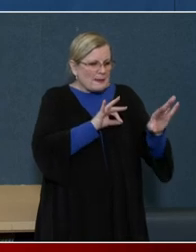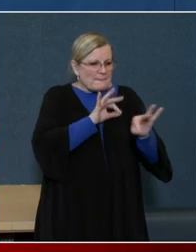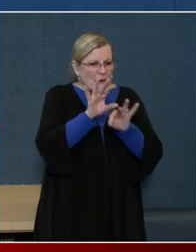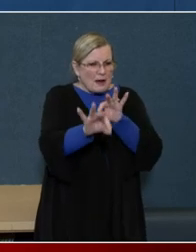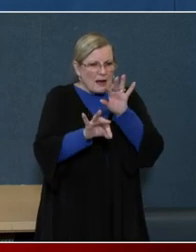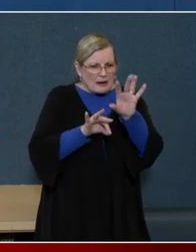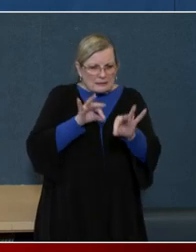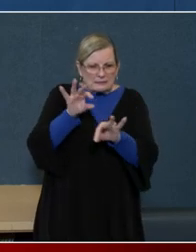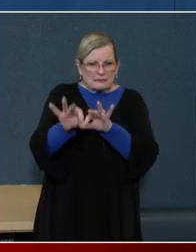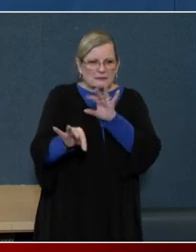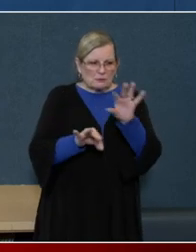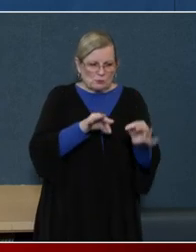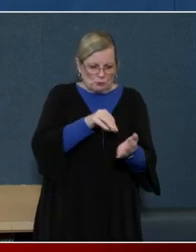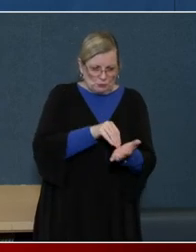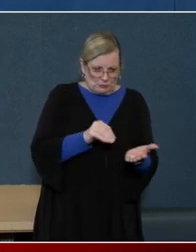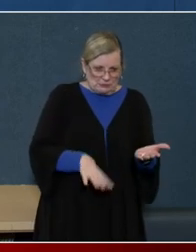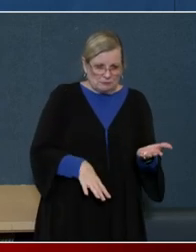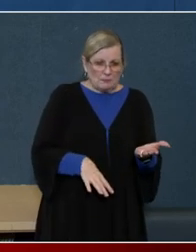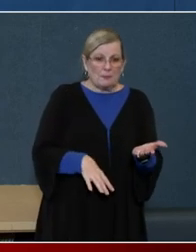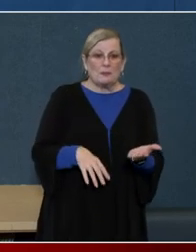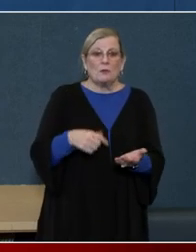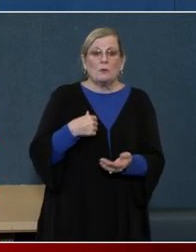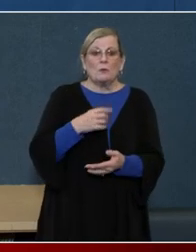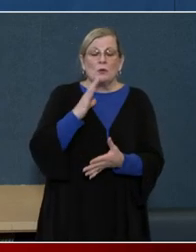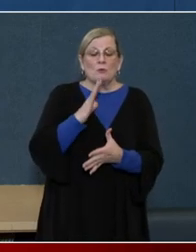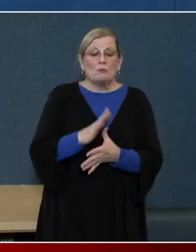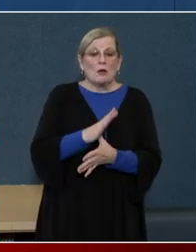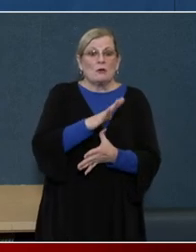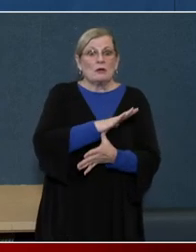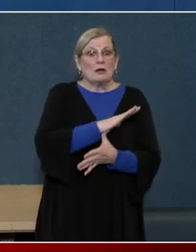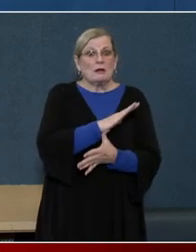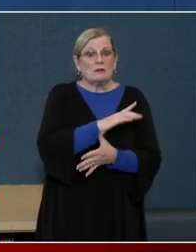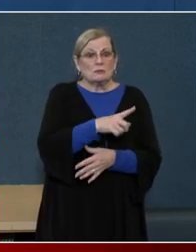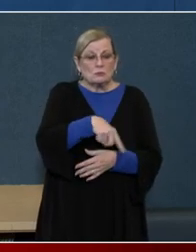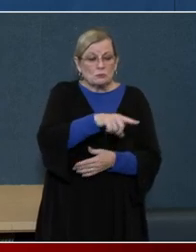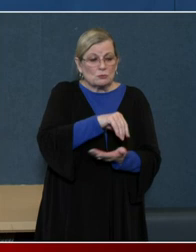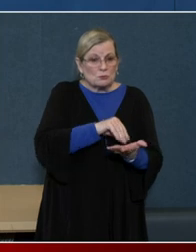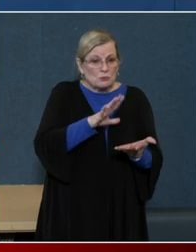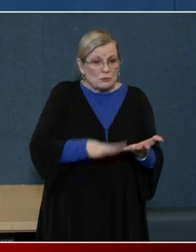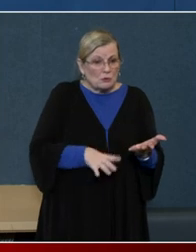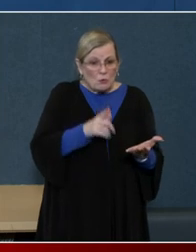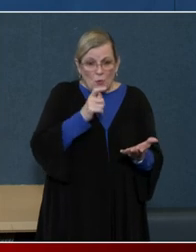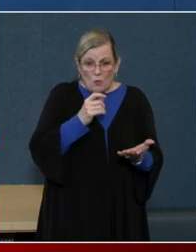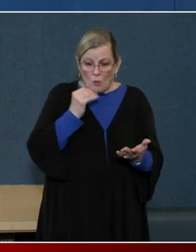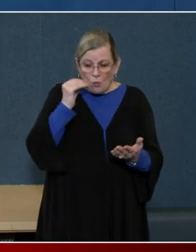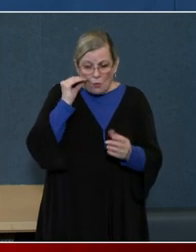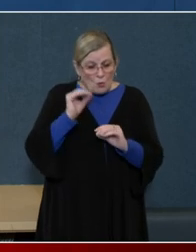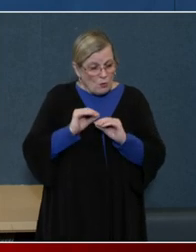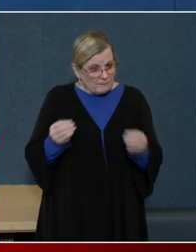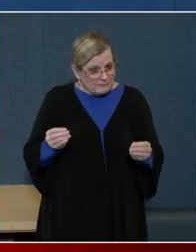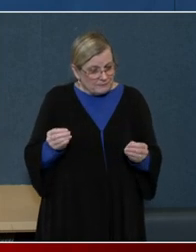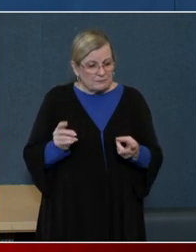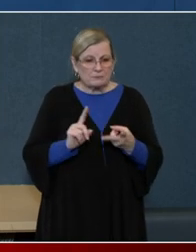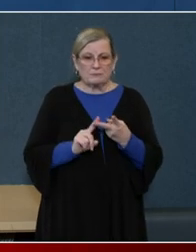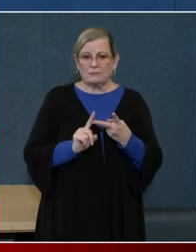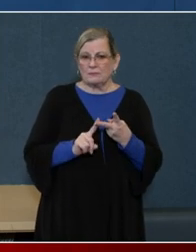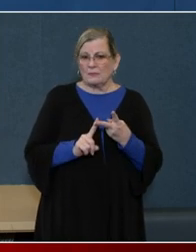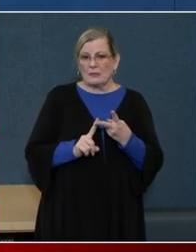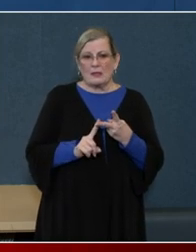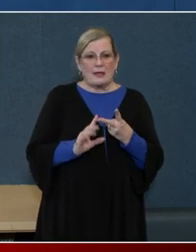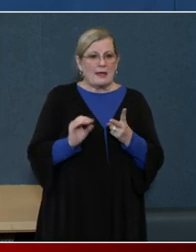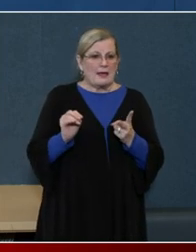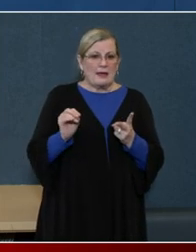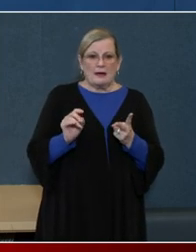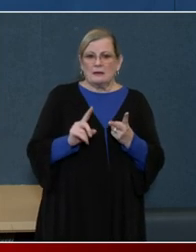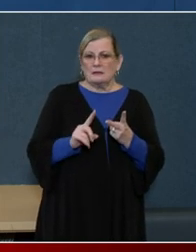experiencing homelessness, students that are receiving special education services, and then also students who are English